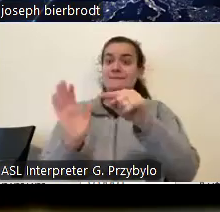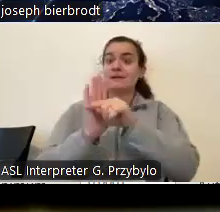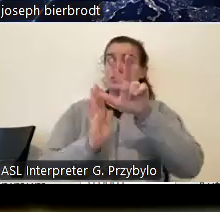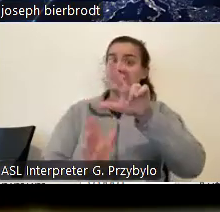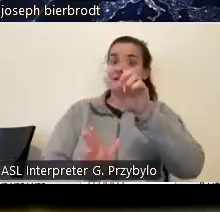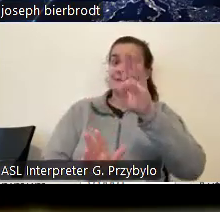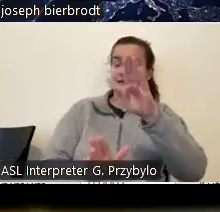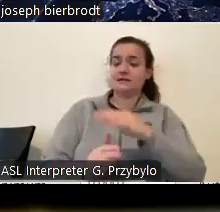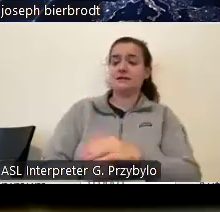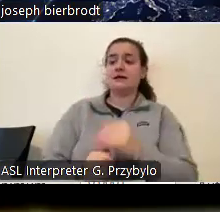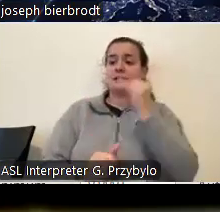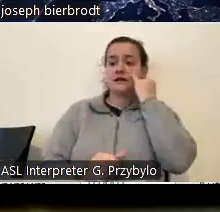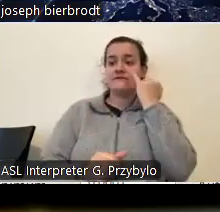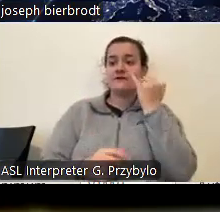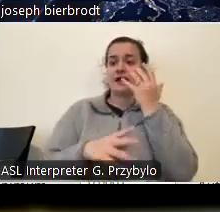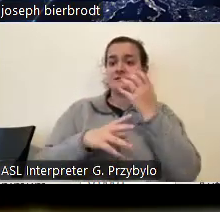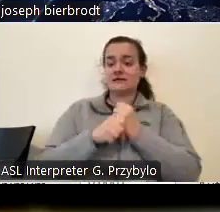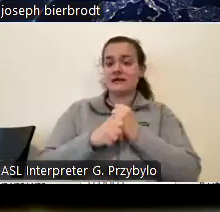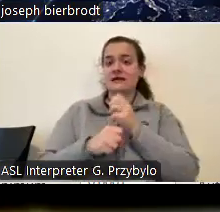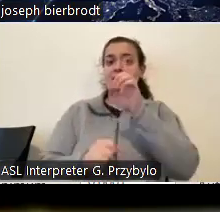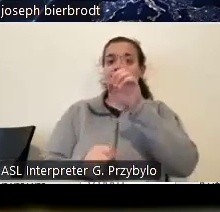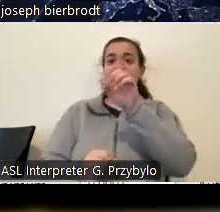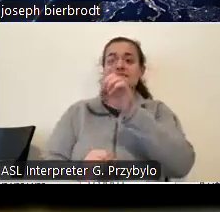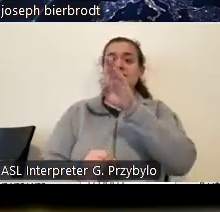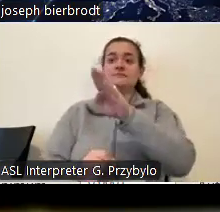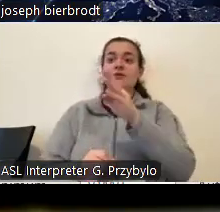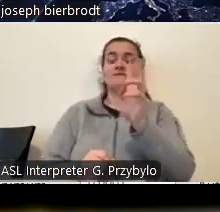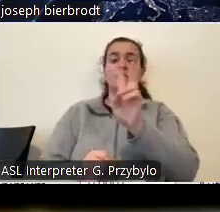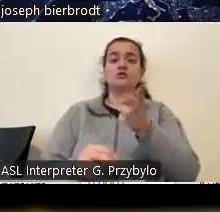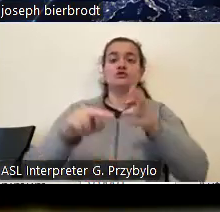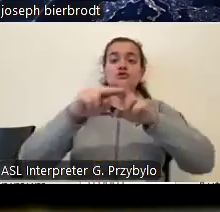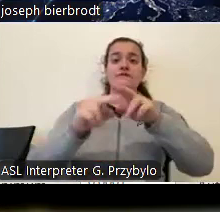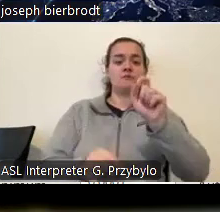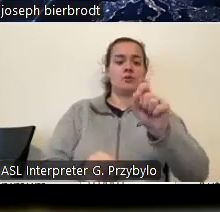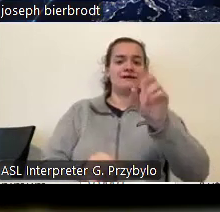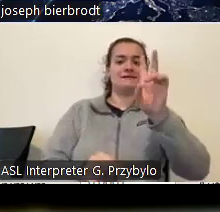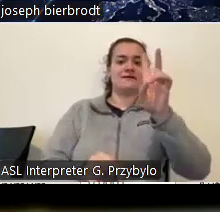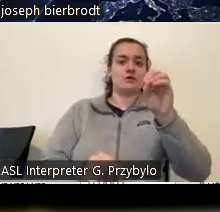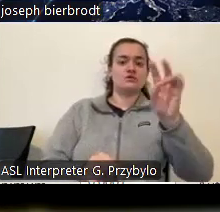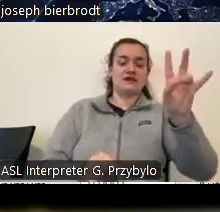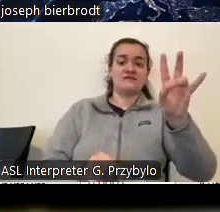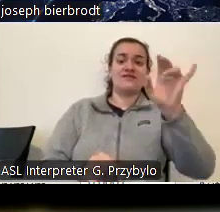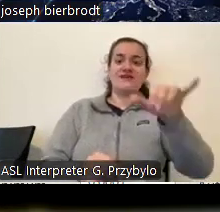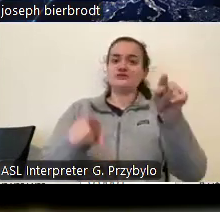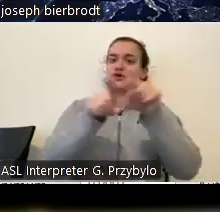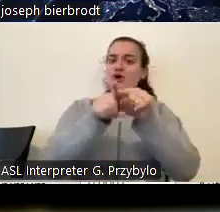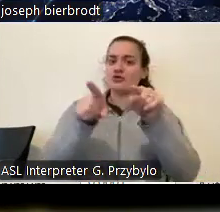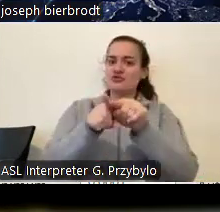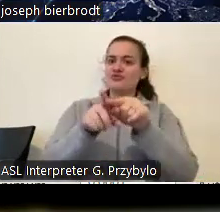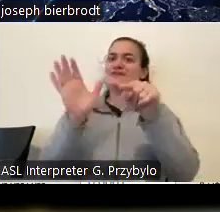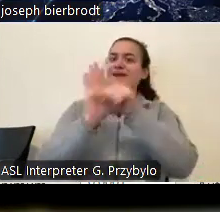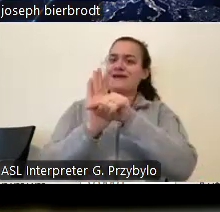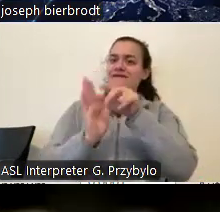dB. If I take the decibel voltage gain of 0.707, that is also negative